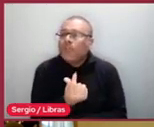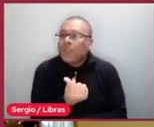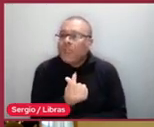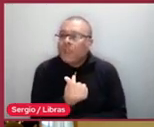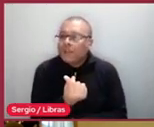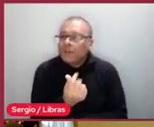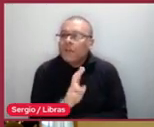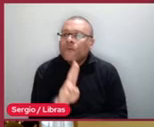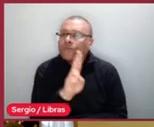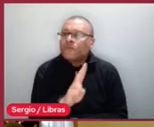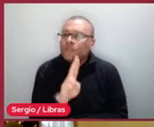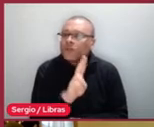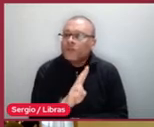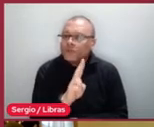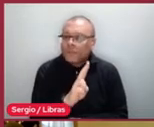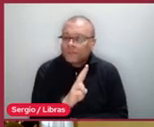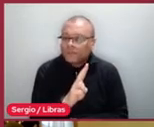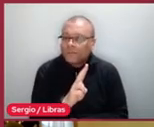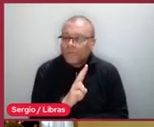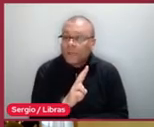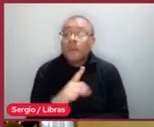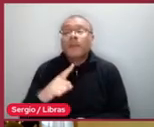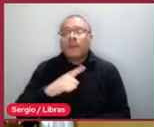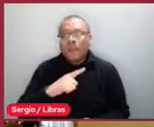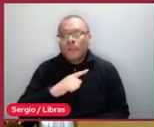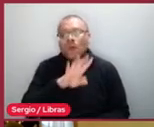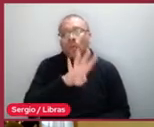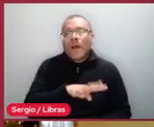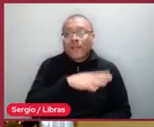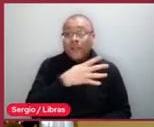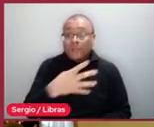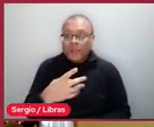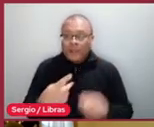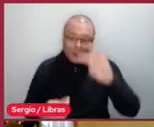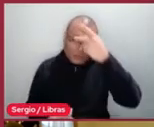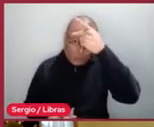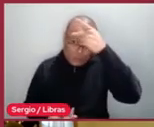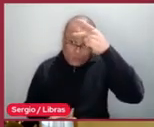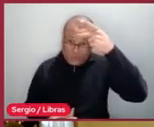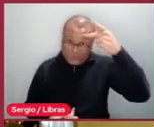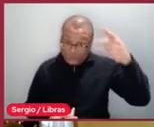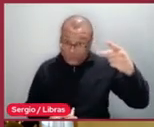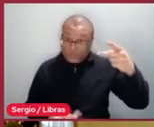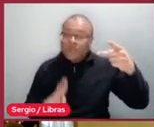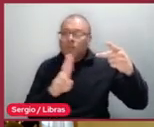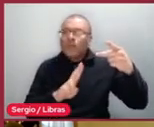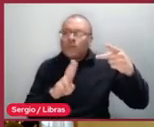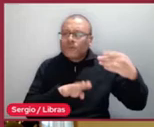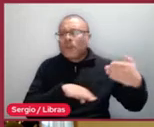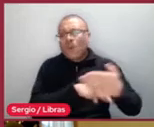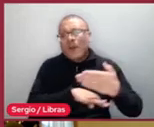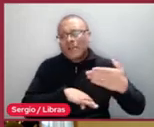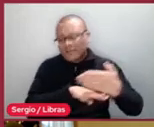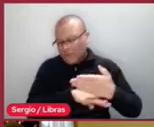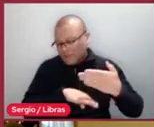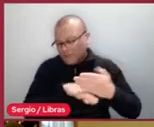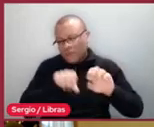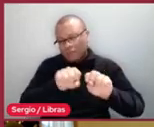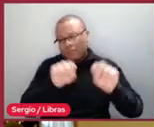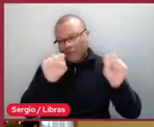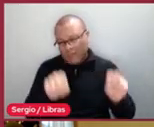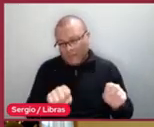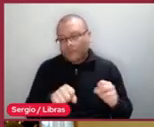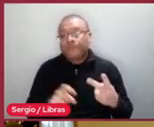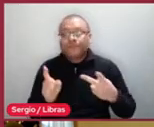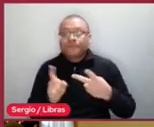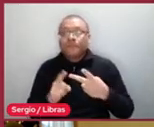accounts. So we have a table called people when we have all the users that use our system.